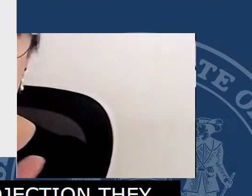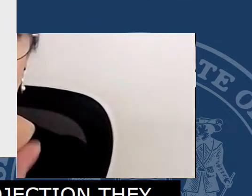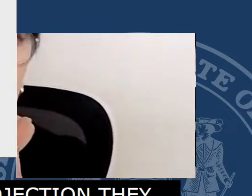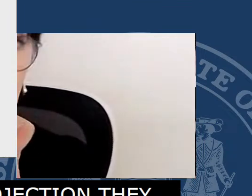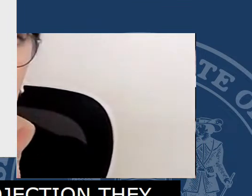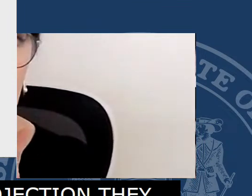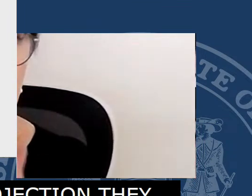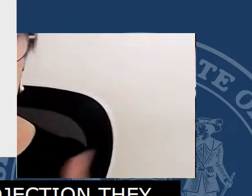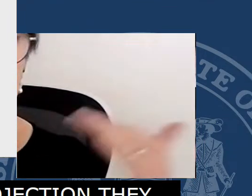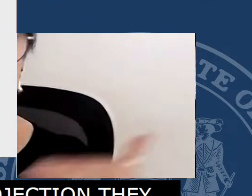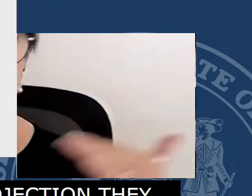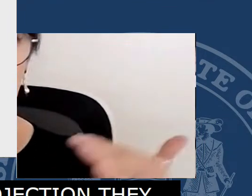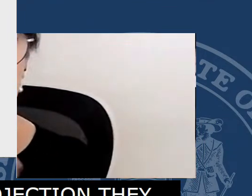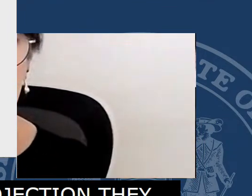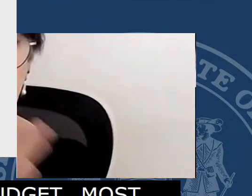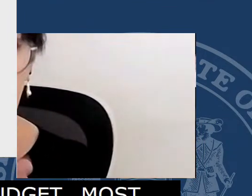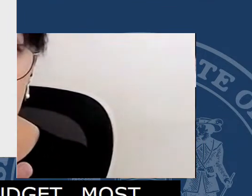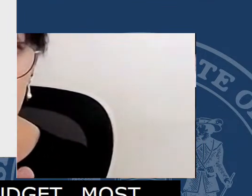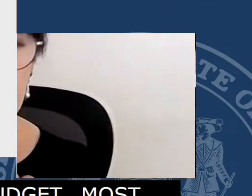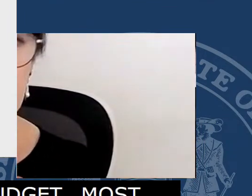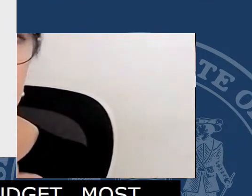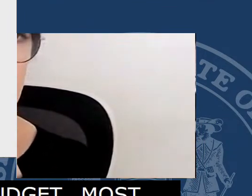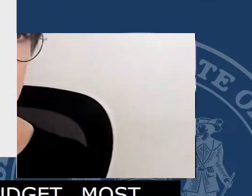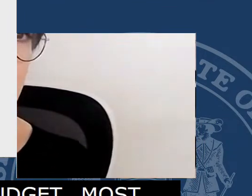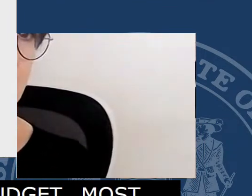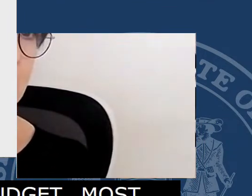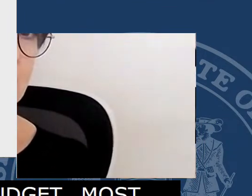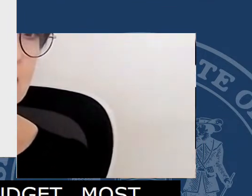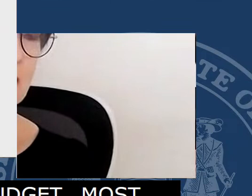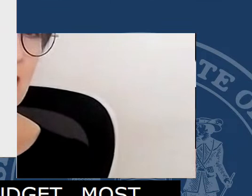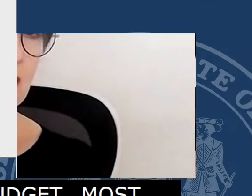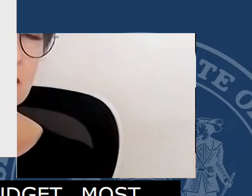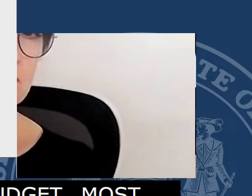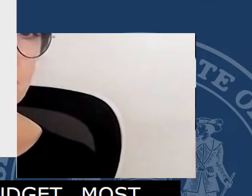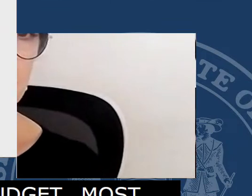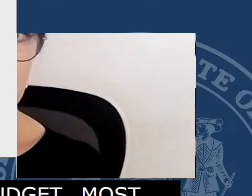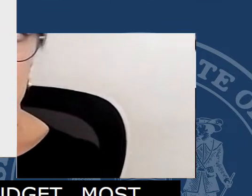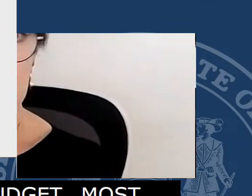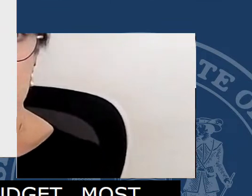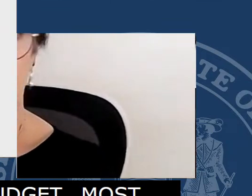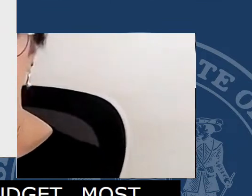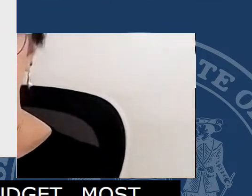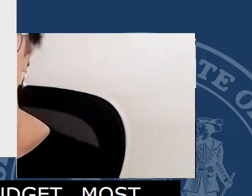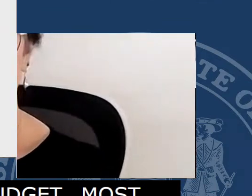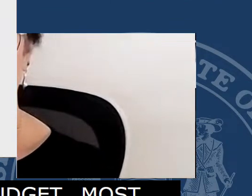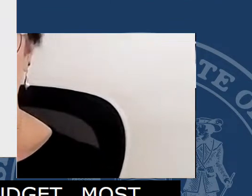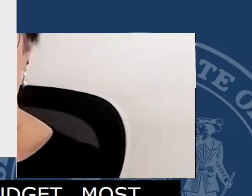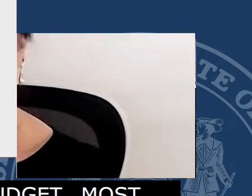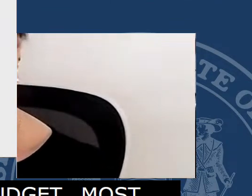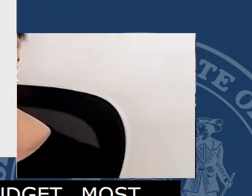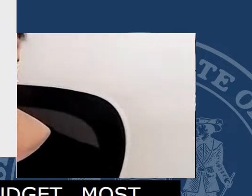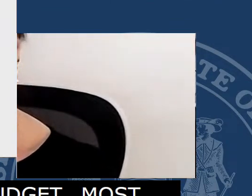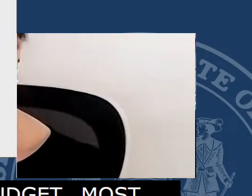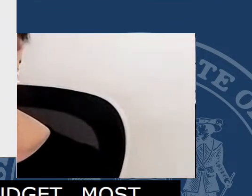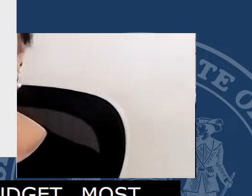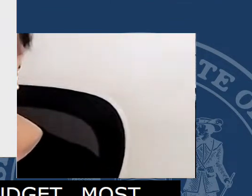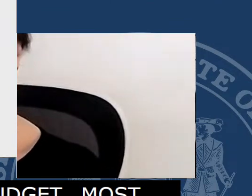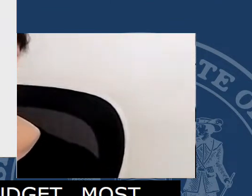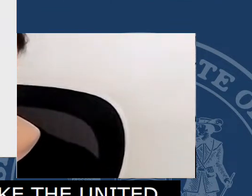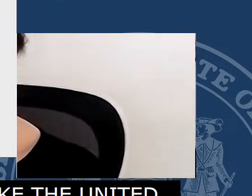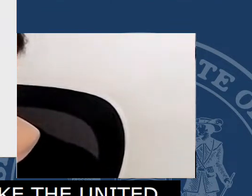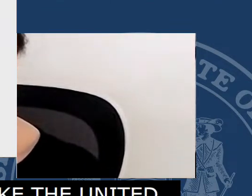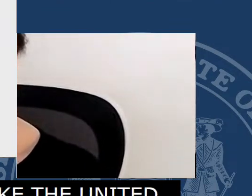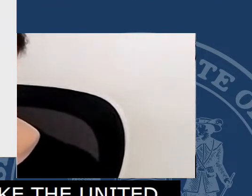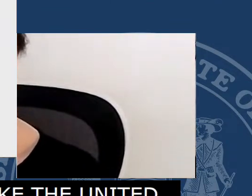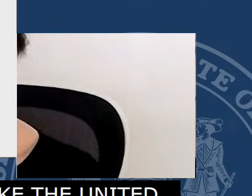budget, unlike the United States government, which can run a debt, and they do considerably. If you're paying any attention, they're having